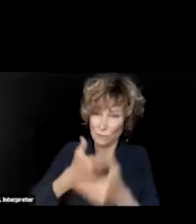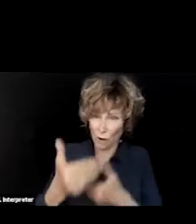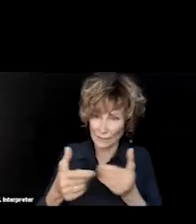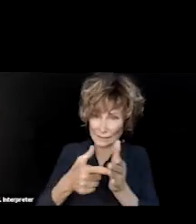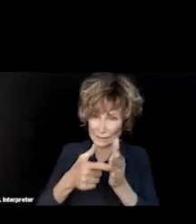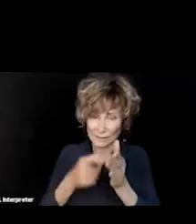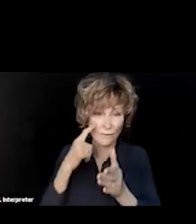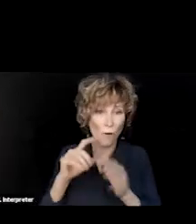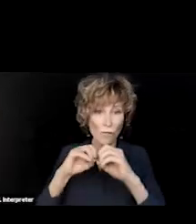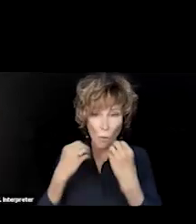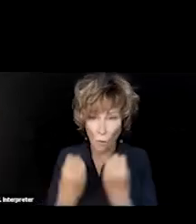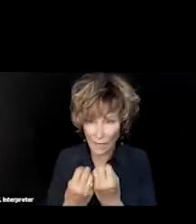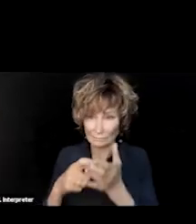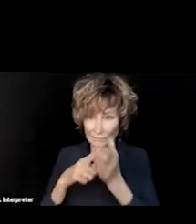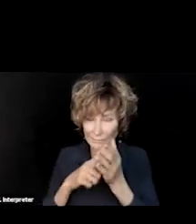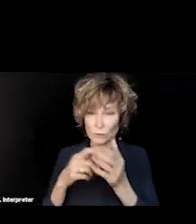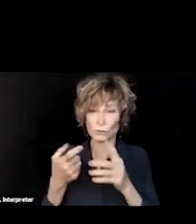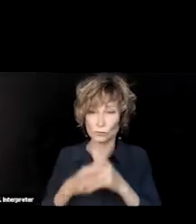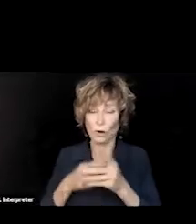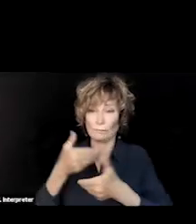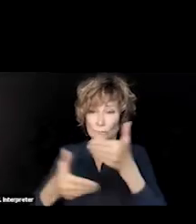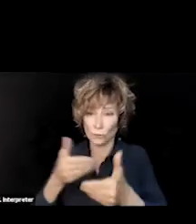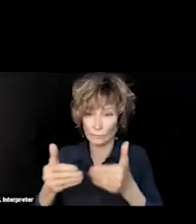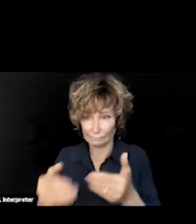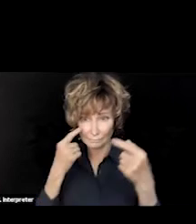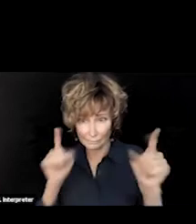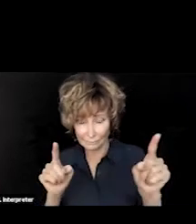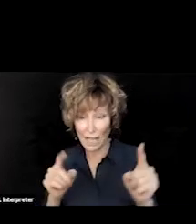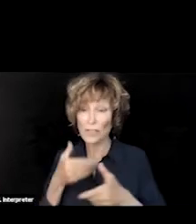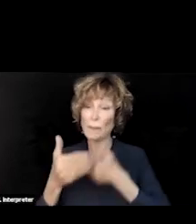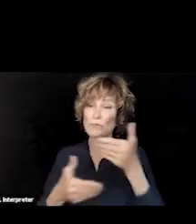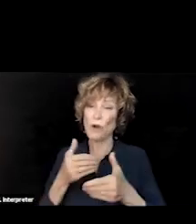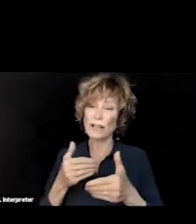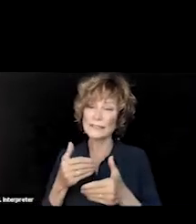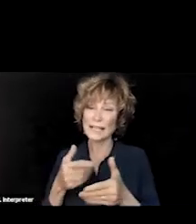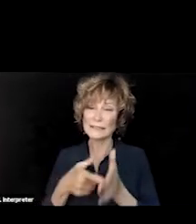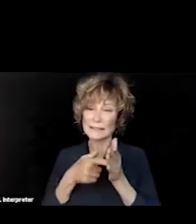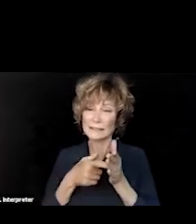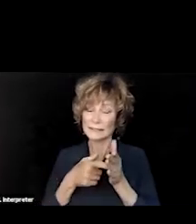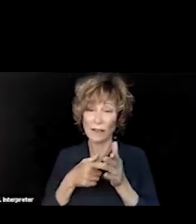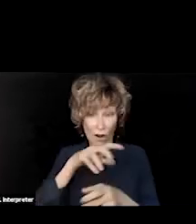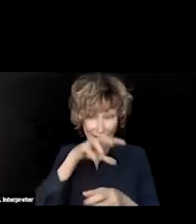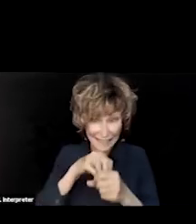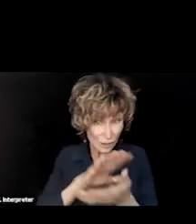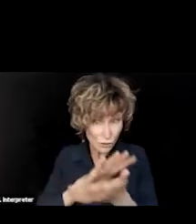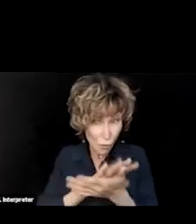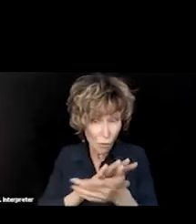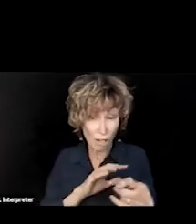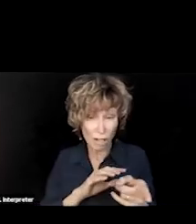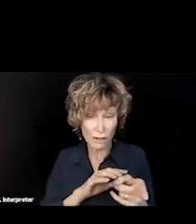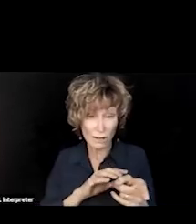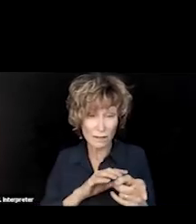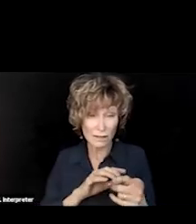the organizational conditions to move forward. Are these process conditions currently present in your school or organizational